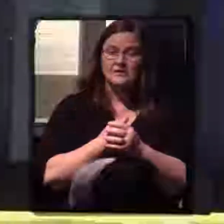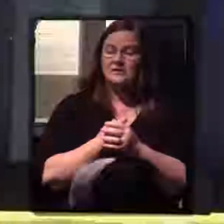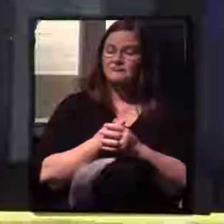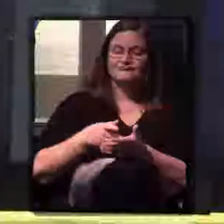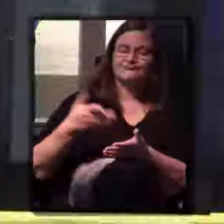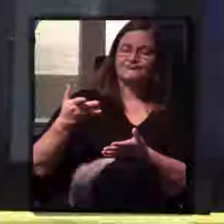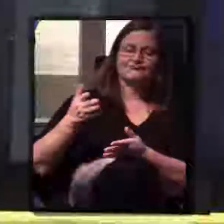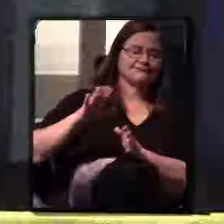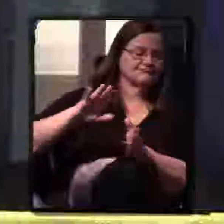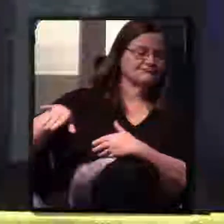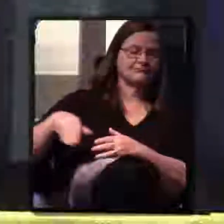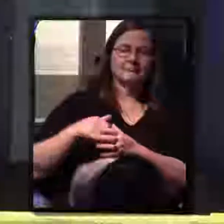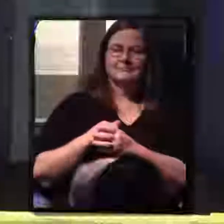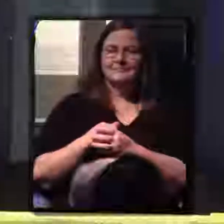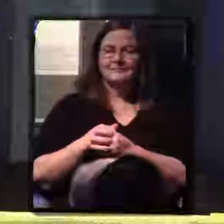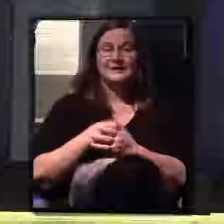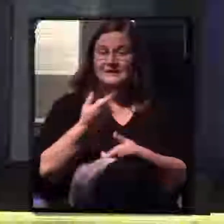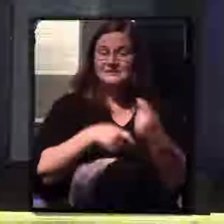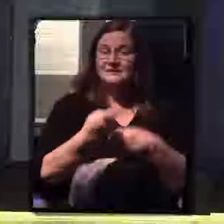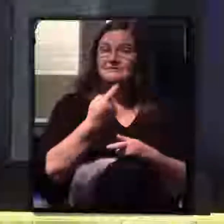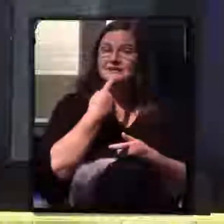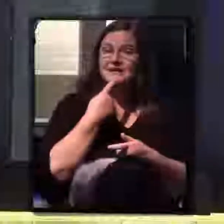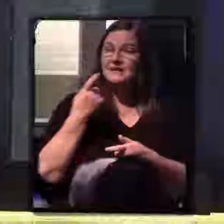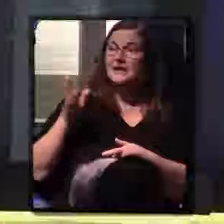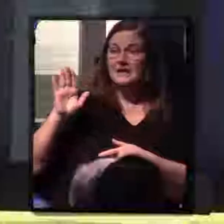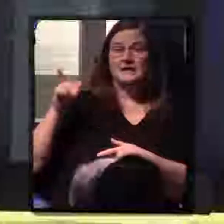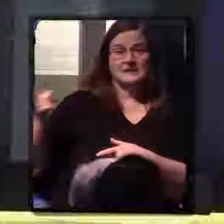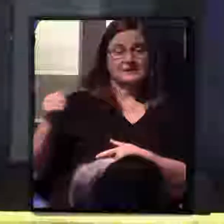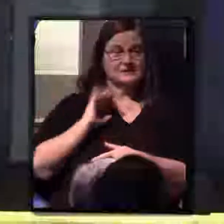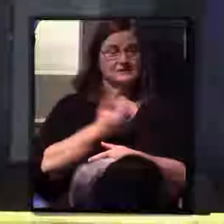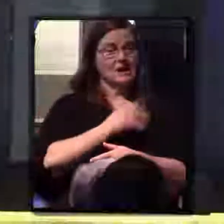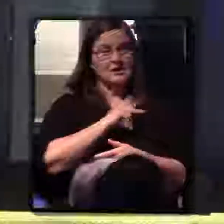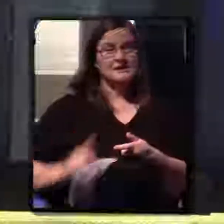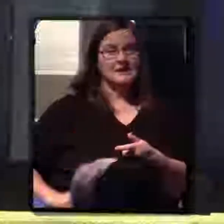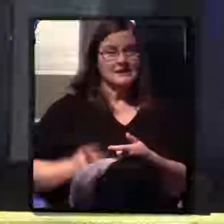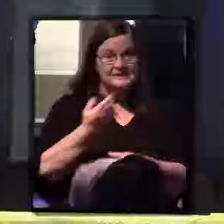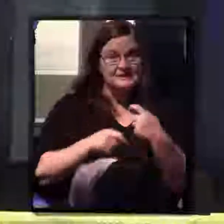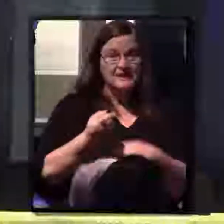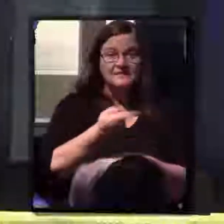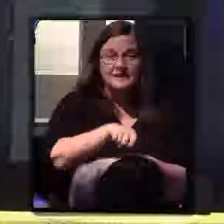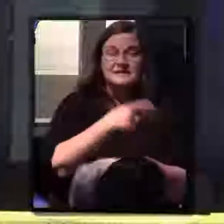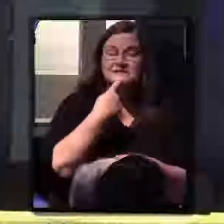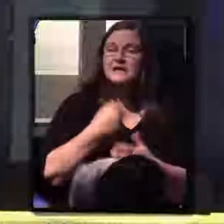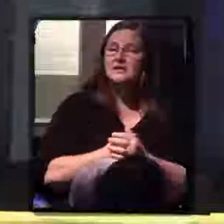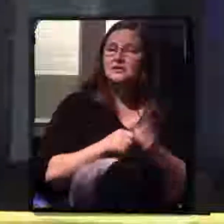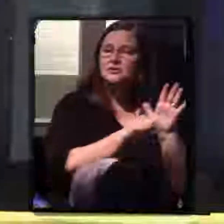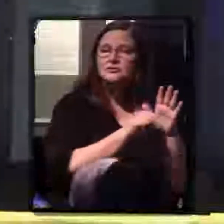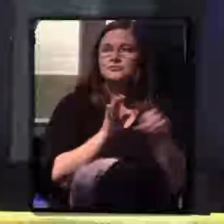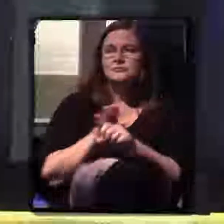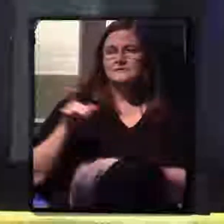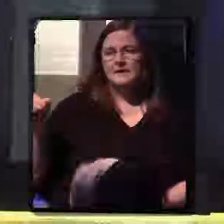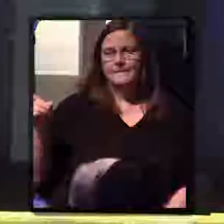their backs on him and rejected him. And instead of saying, "He is our king," they said to the